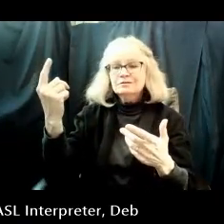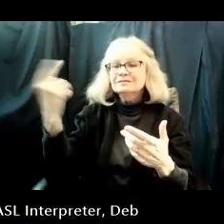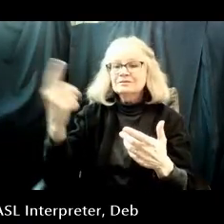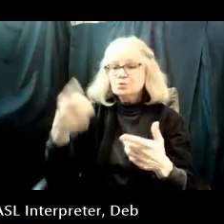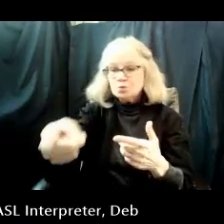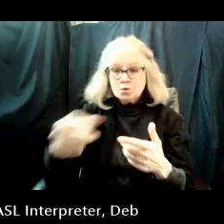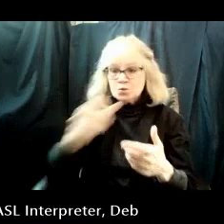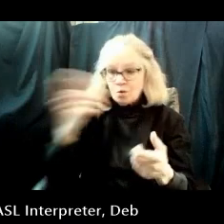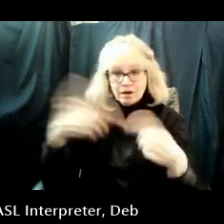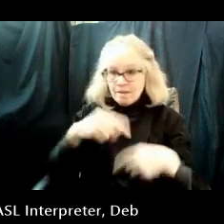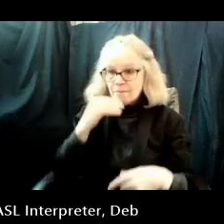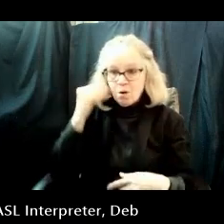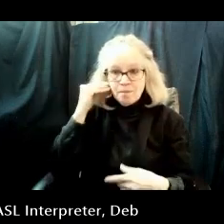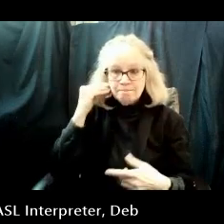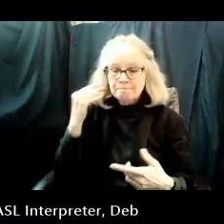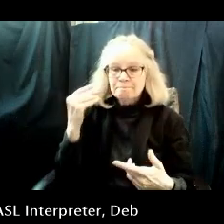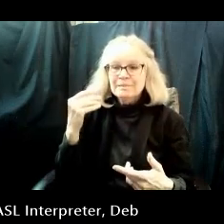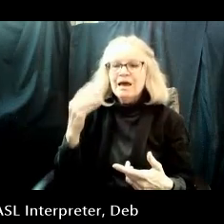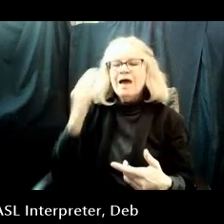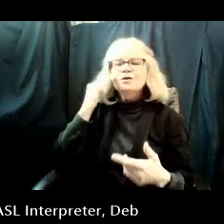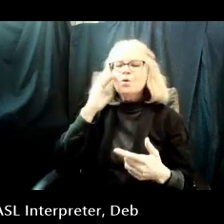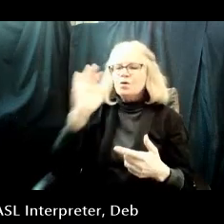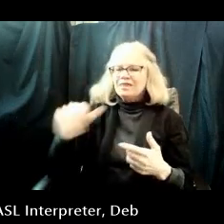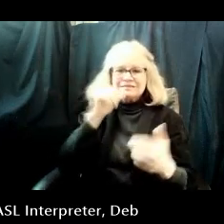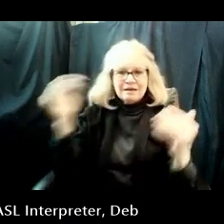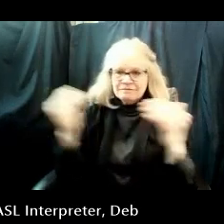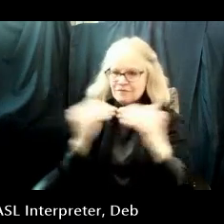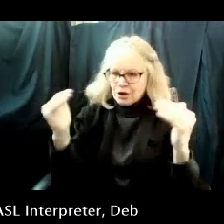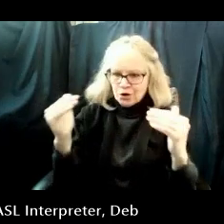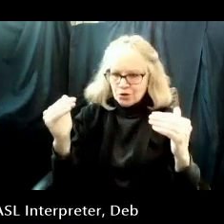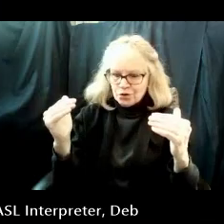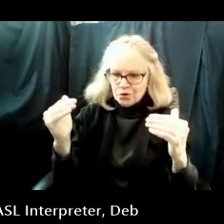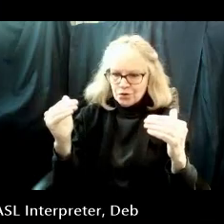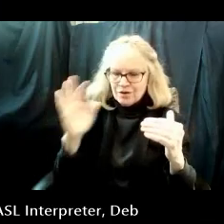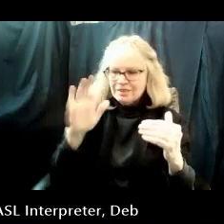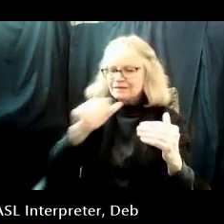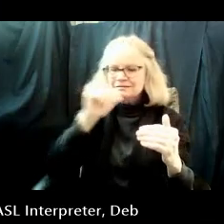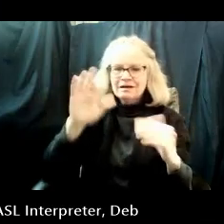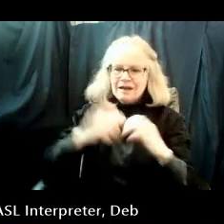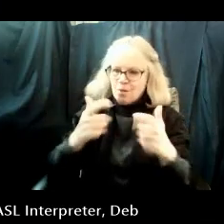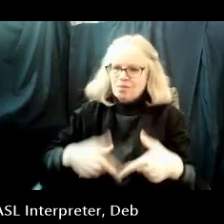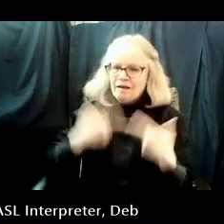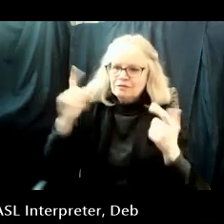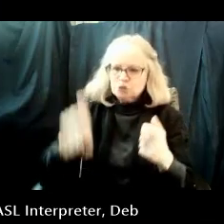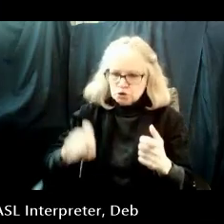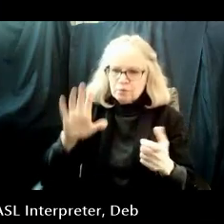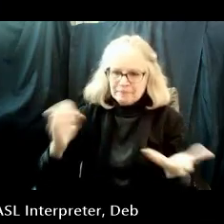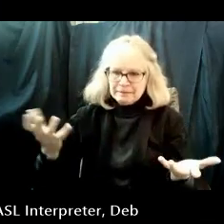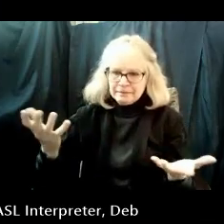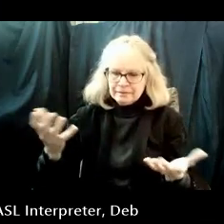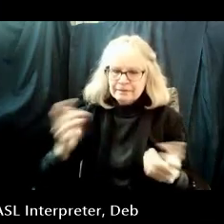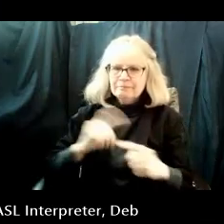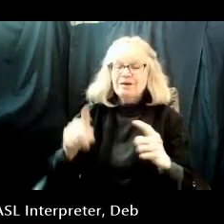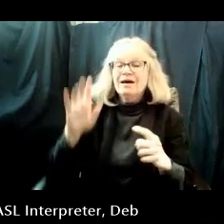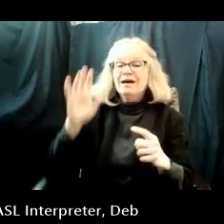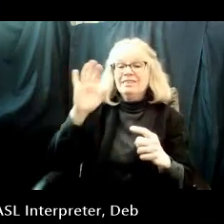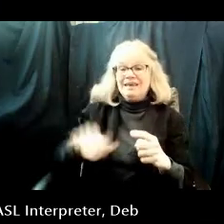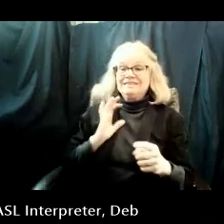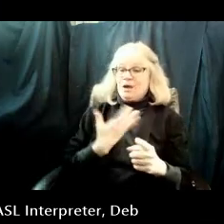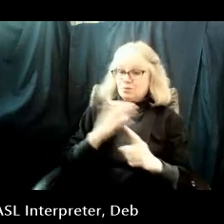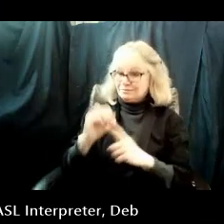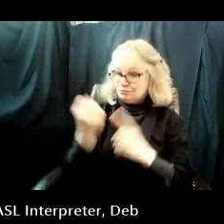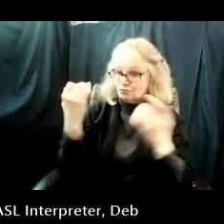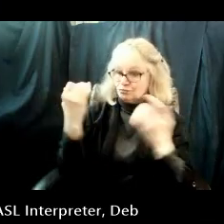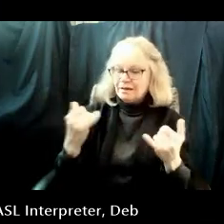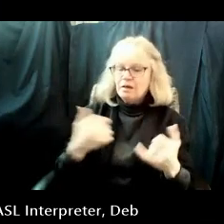home. And I know that that's not fair, and that isn't how life should be, but this is where we're living right now. And I love